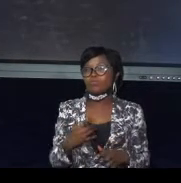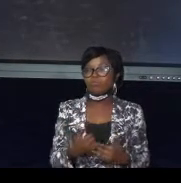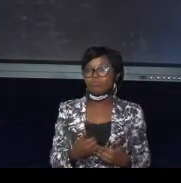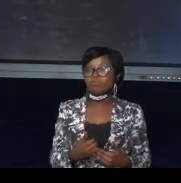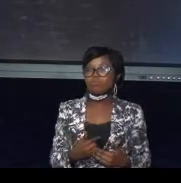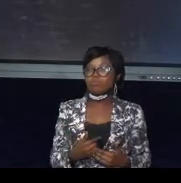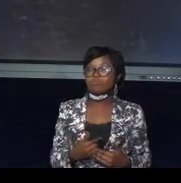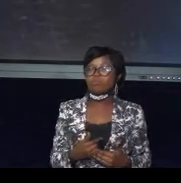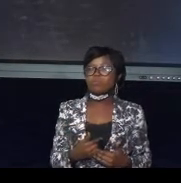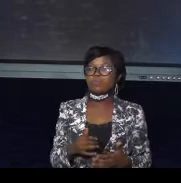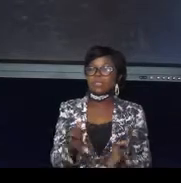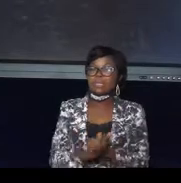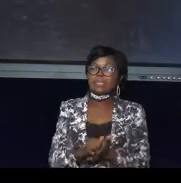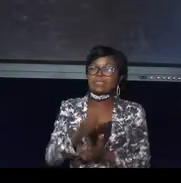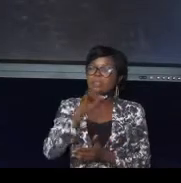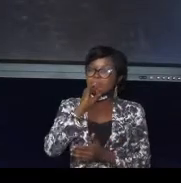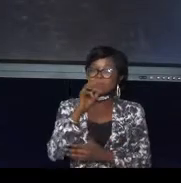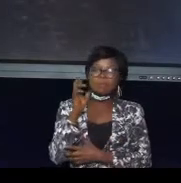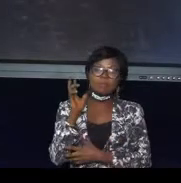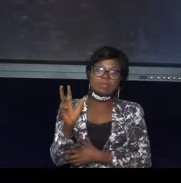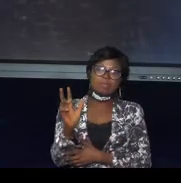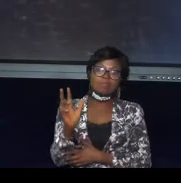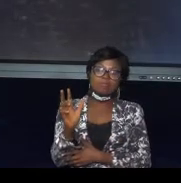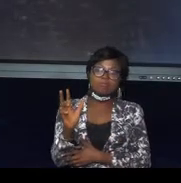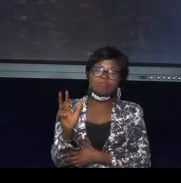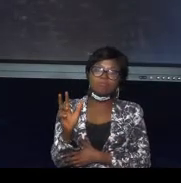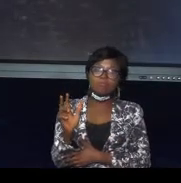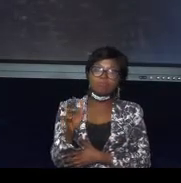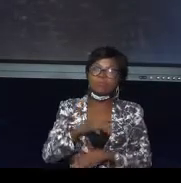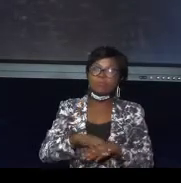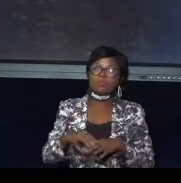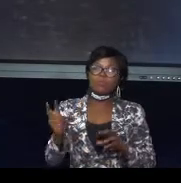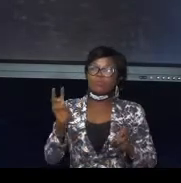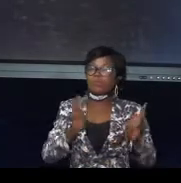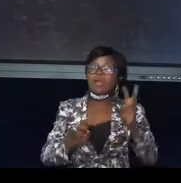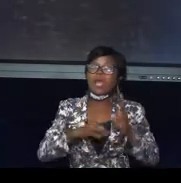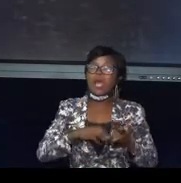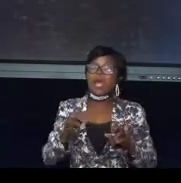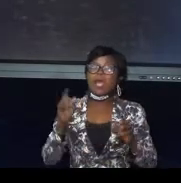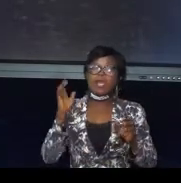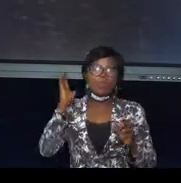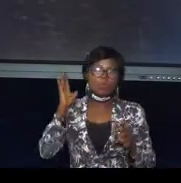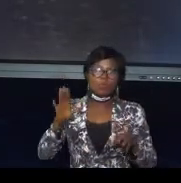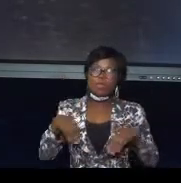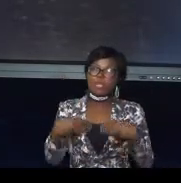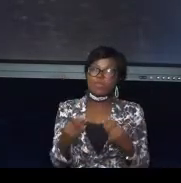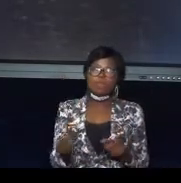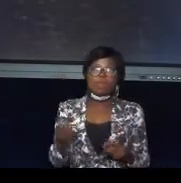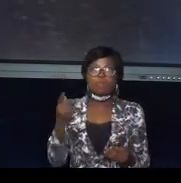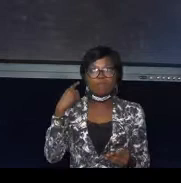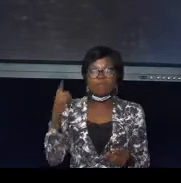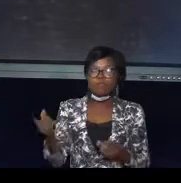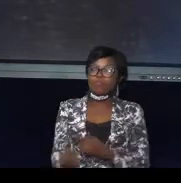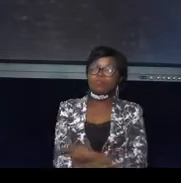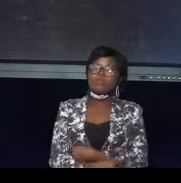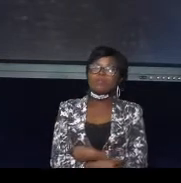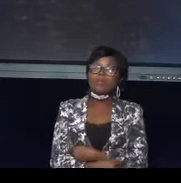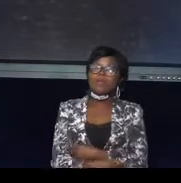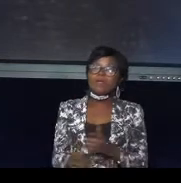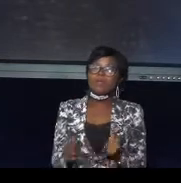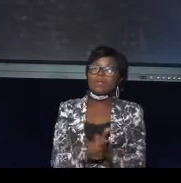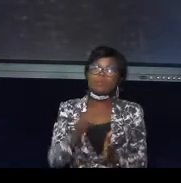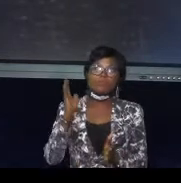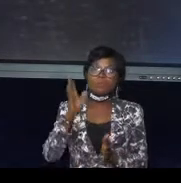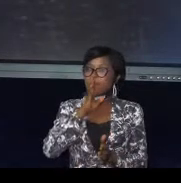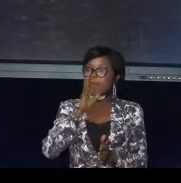factor is just what is there, and that is 3. Don't worry, I'm not going to give you something as tough as this for your